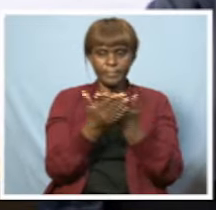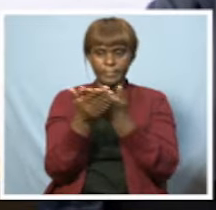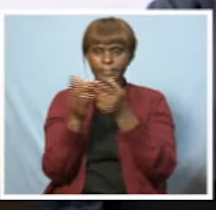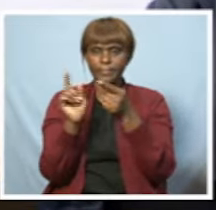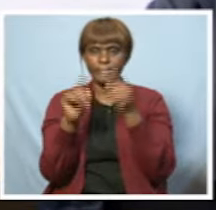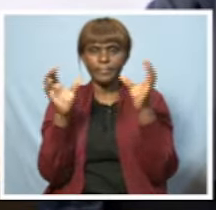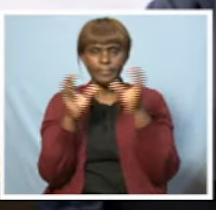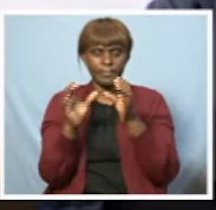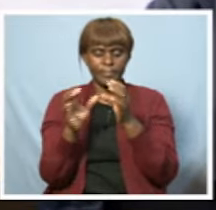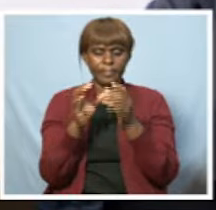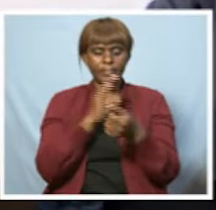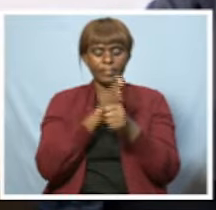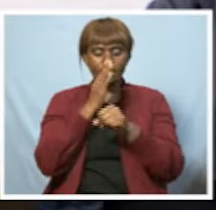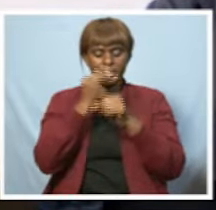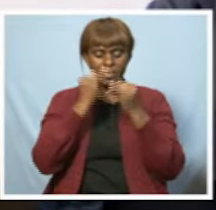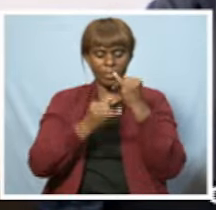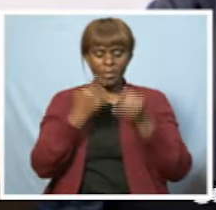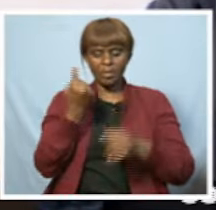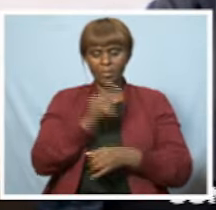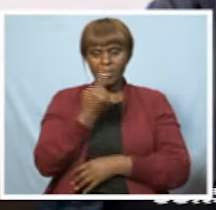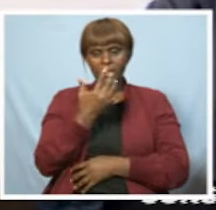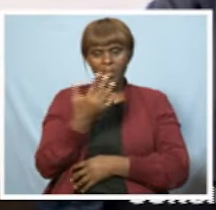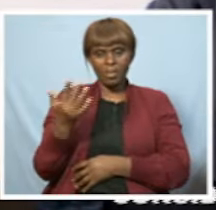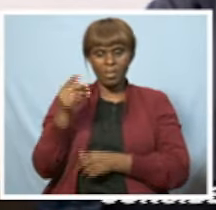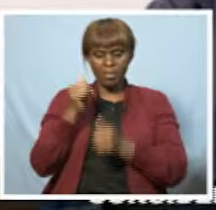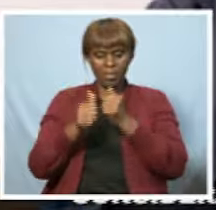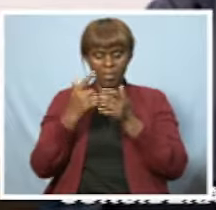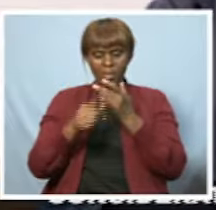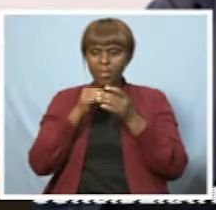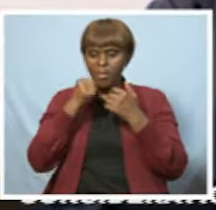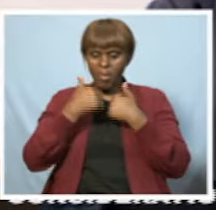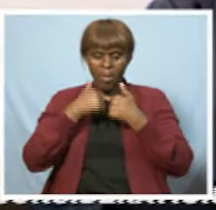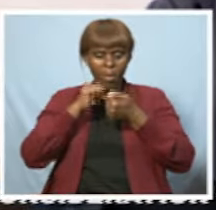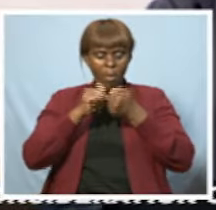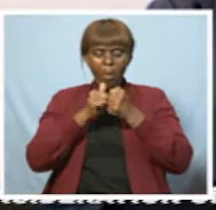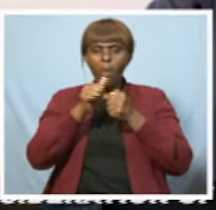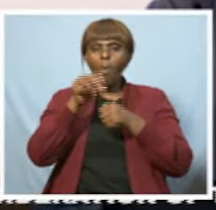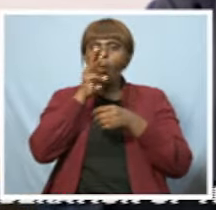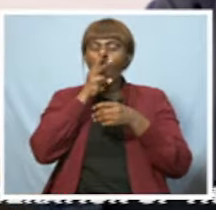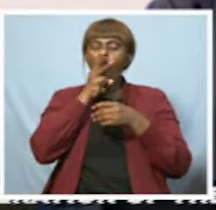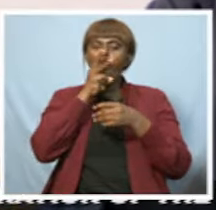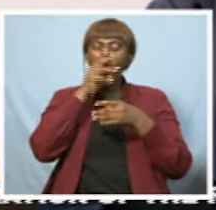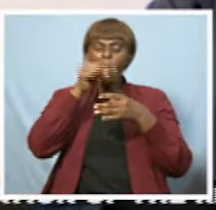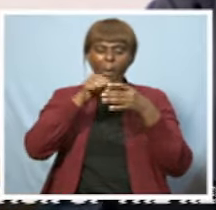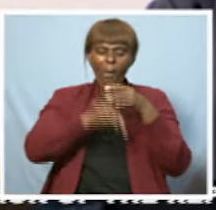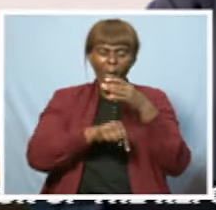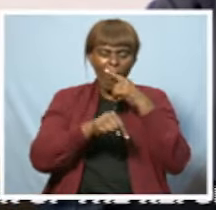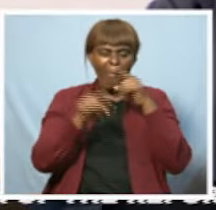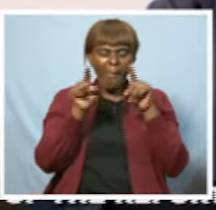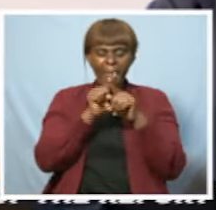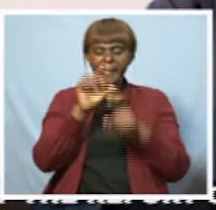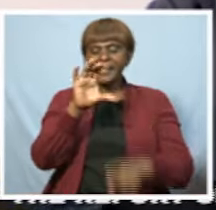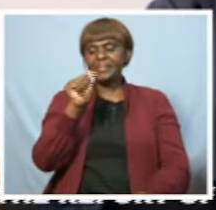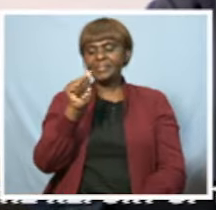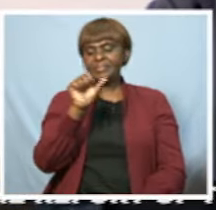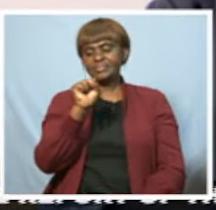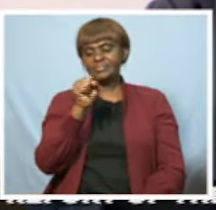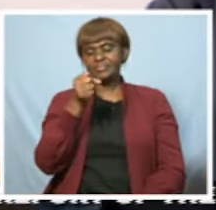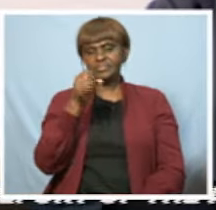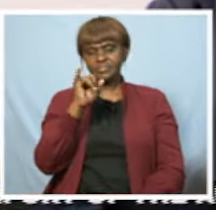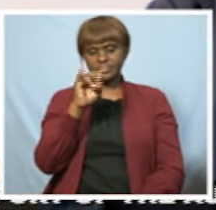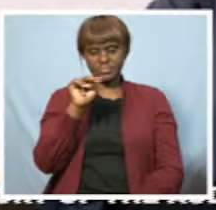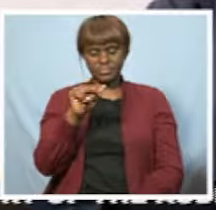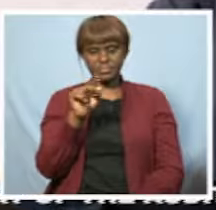council. Then I think the only thing which is not affected is the drilling part and casing. Those have to be